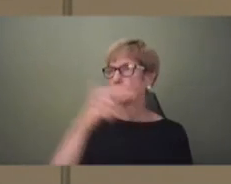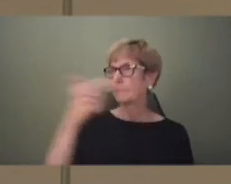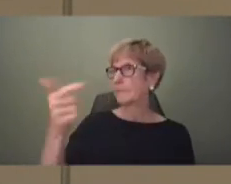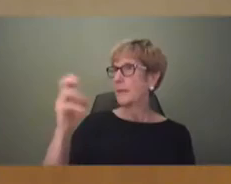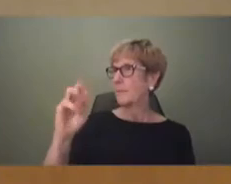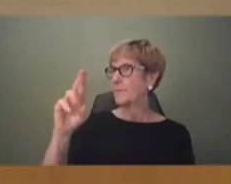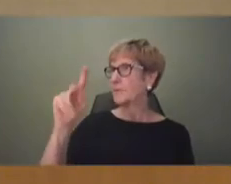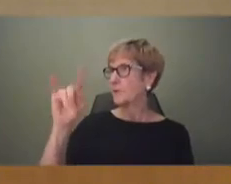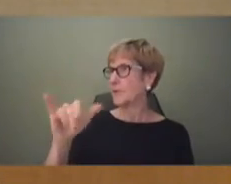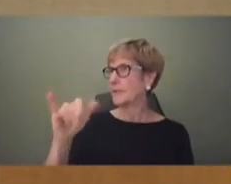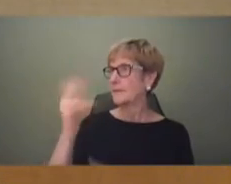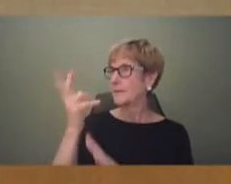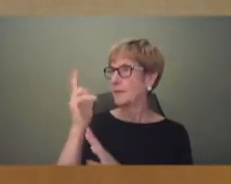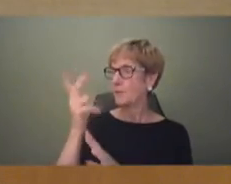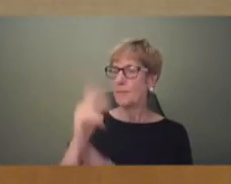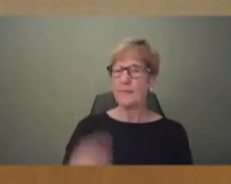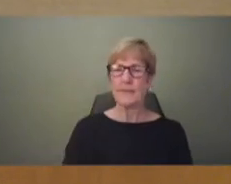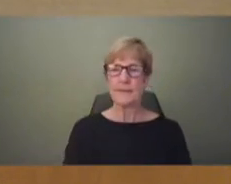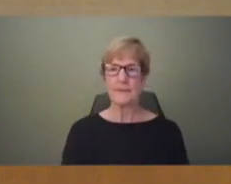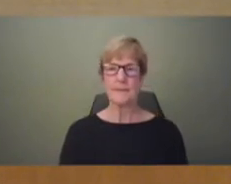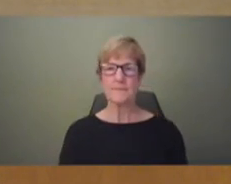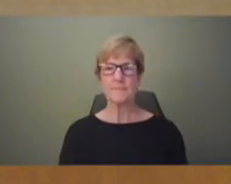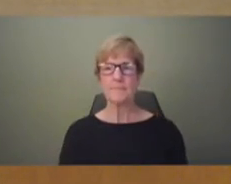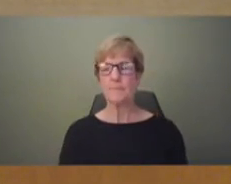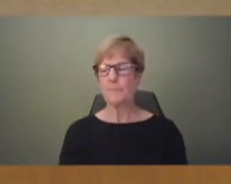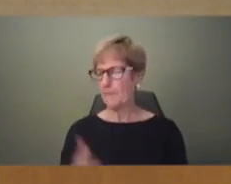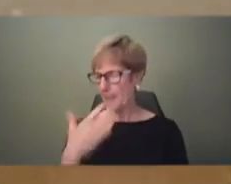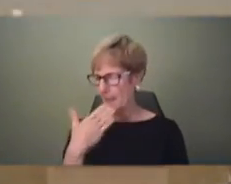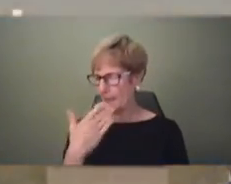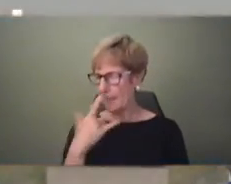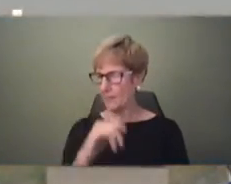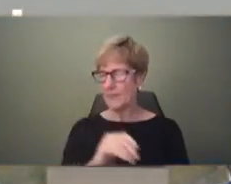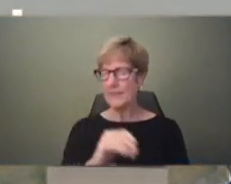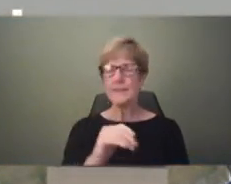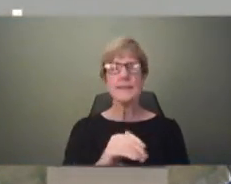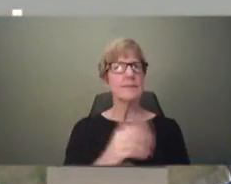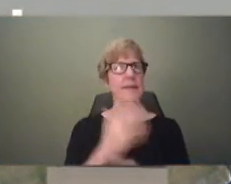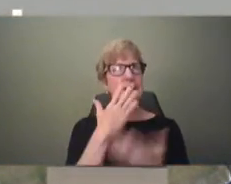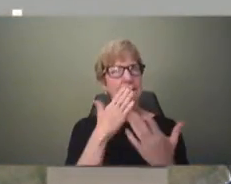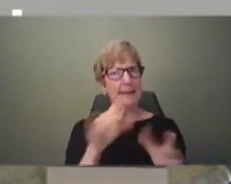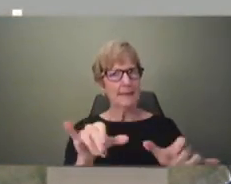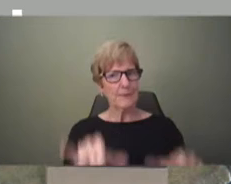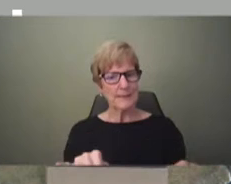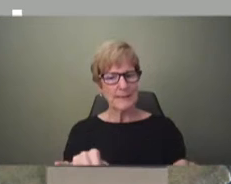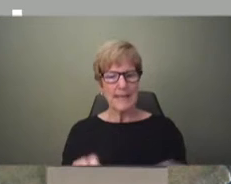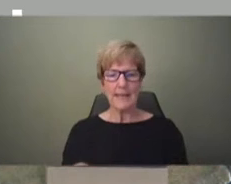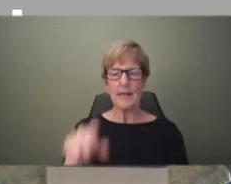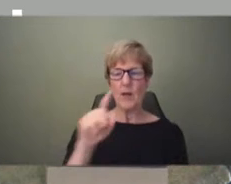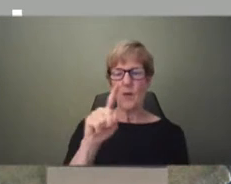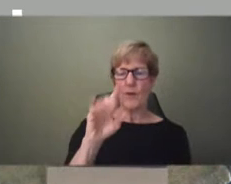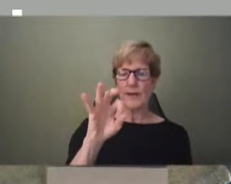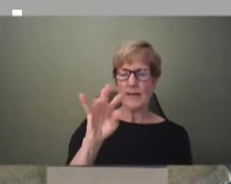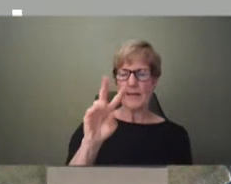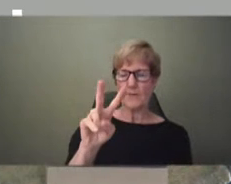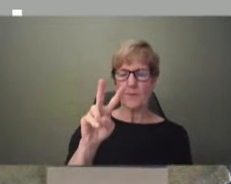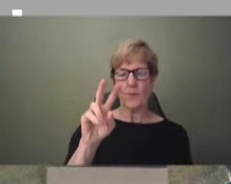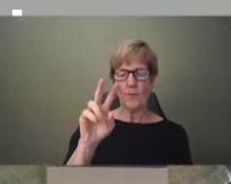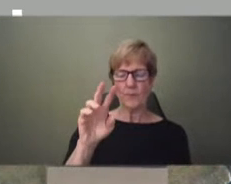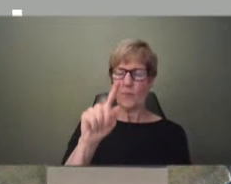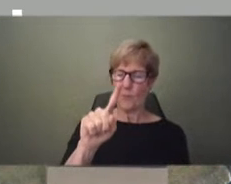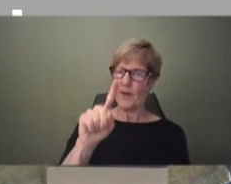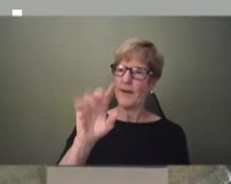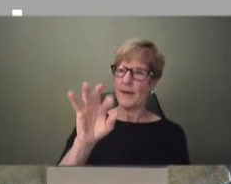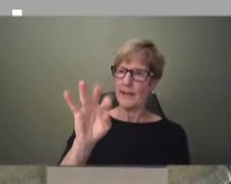minutes all right thank you our last petition this evening thank you for everybody for sticking with us 2022 194. 512 Acres